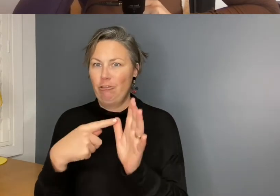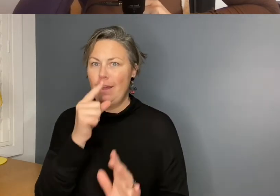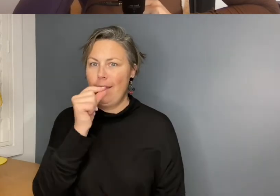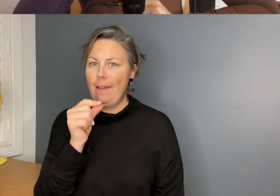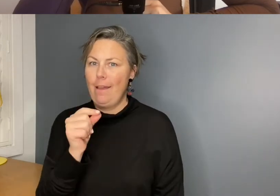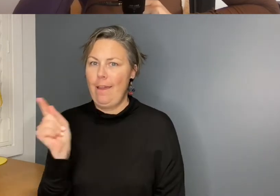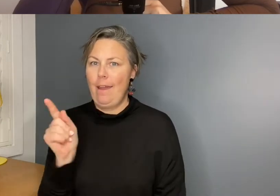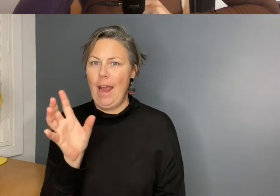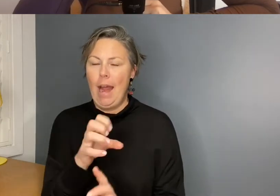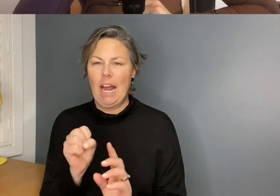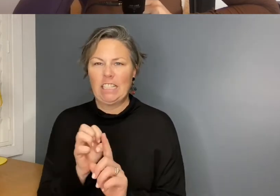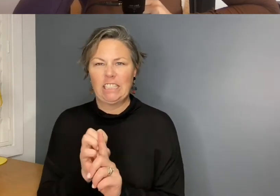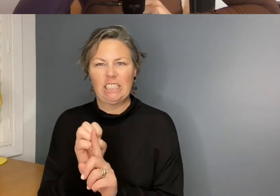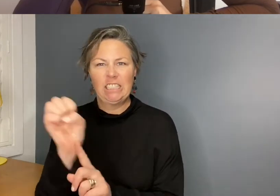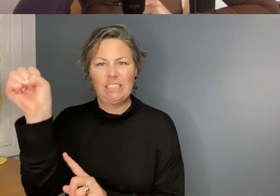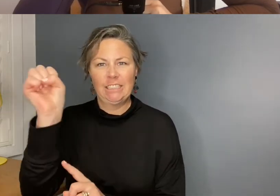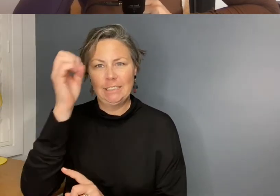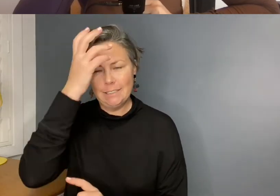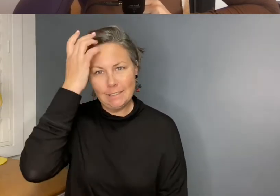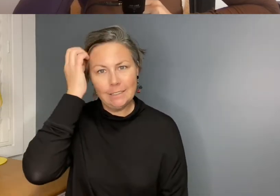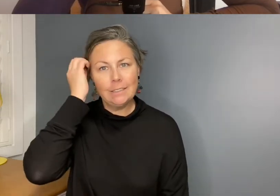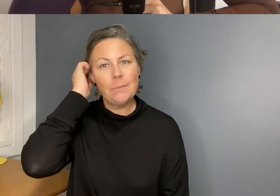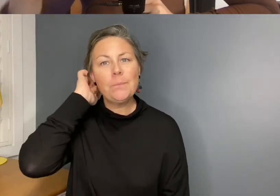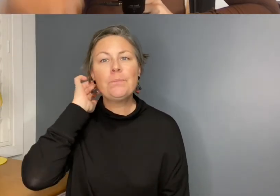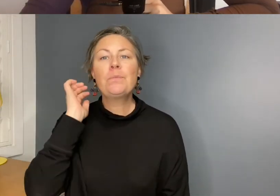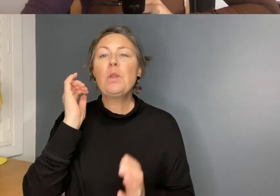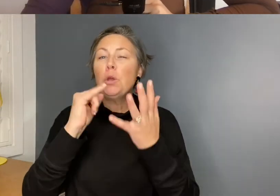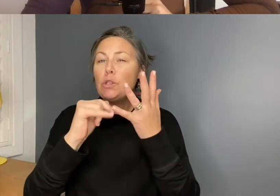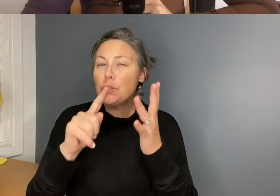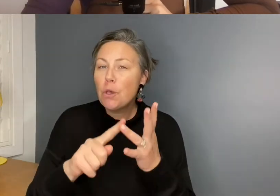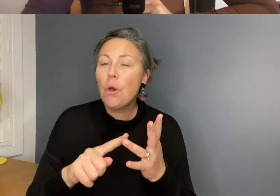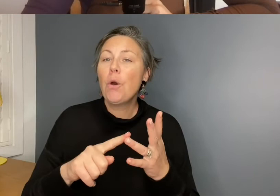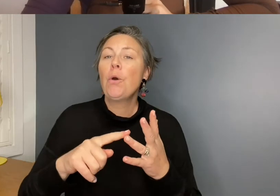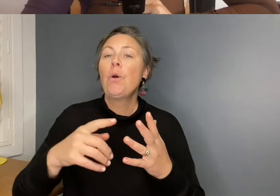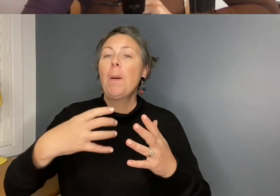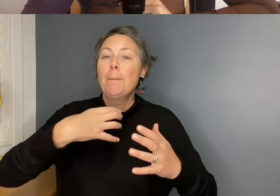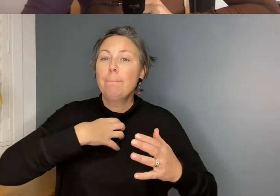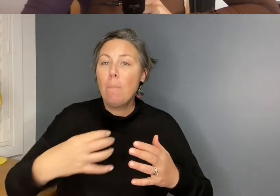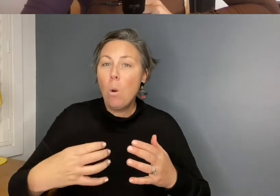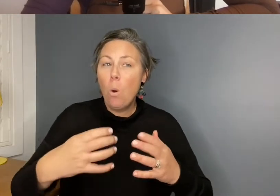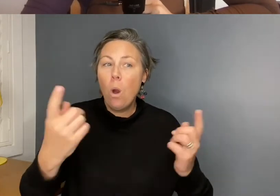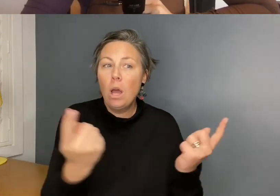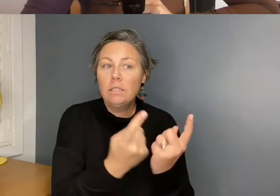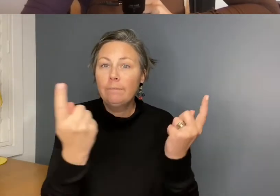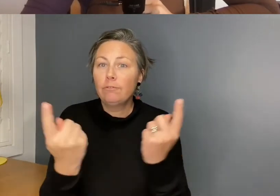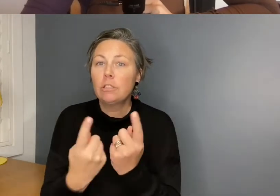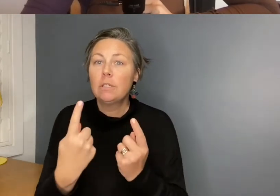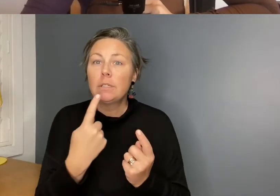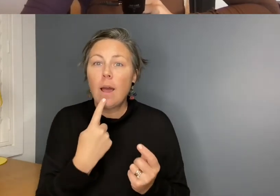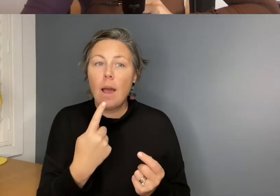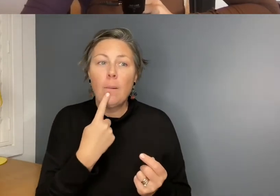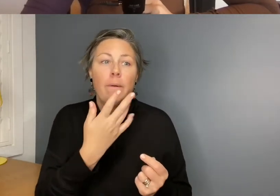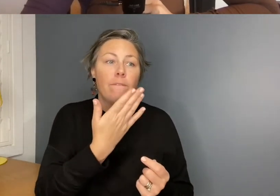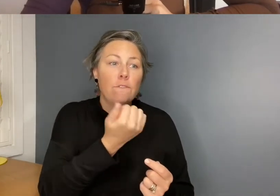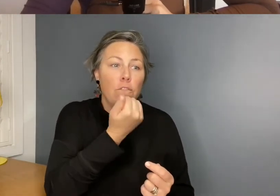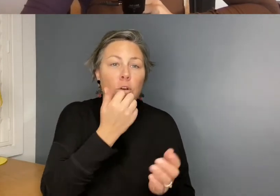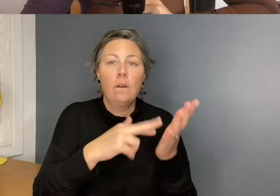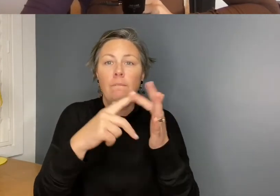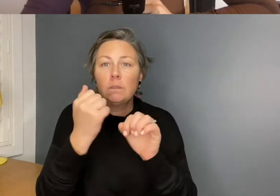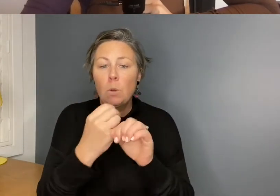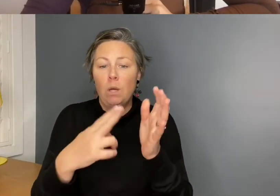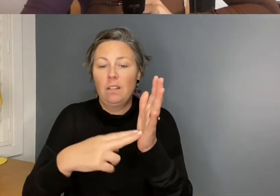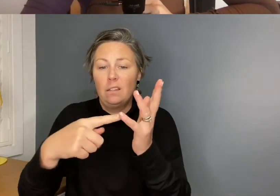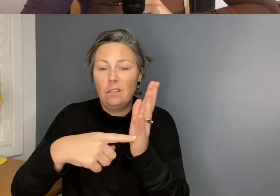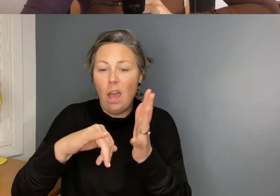processes. So the more different types of plant materials, fruits, vegetables, nuts,